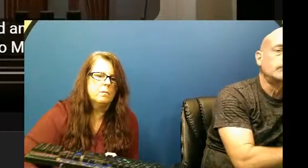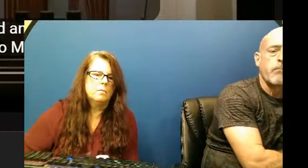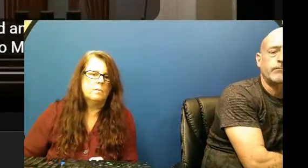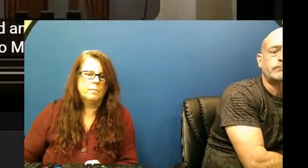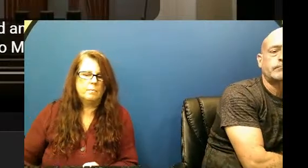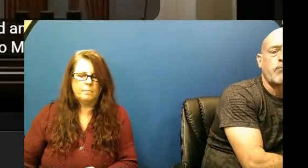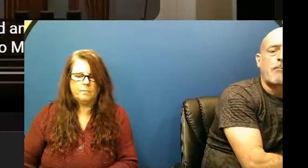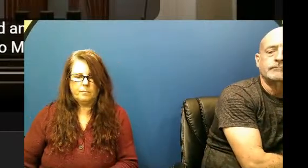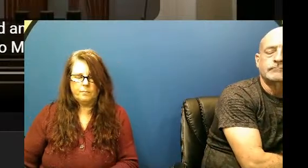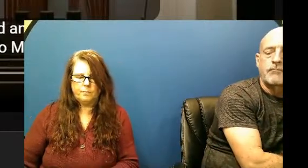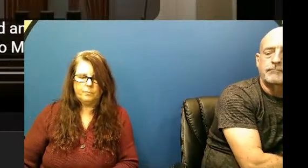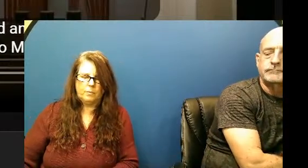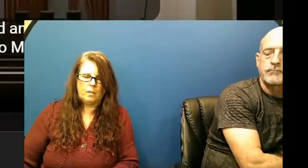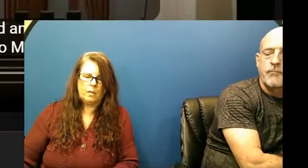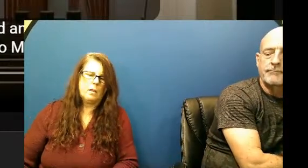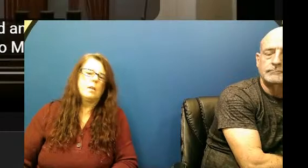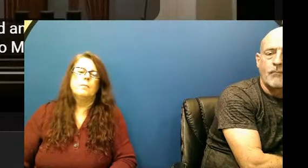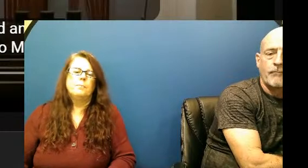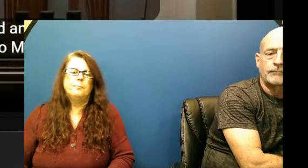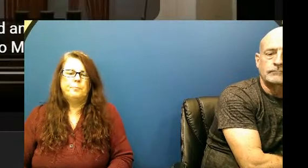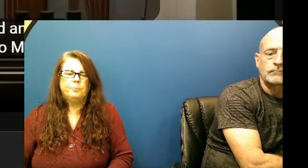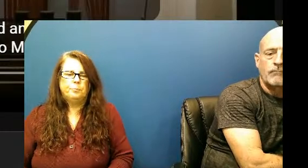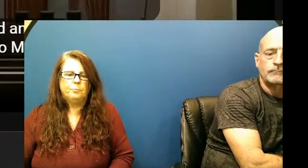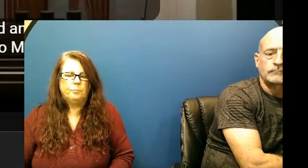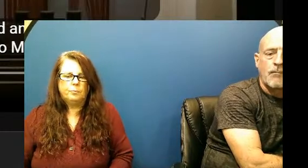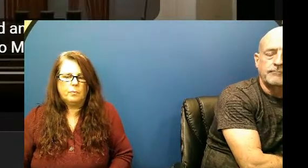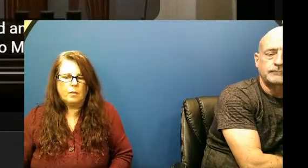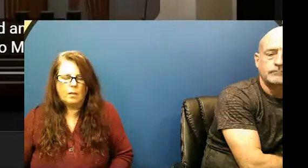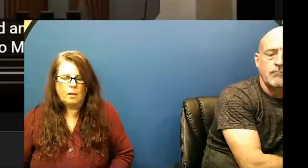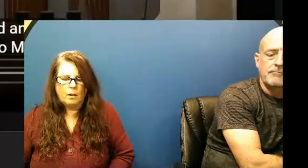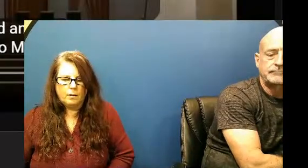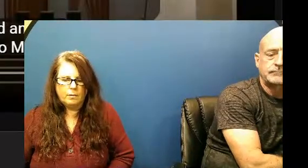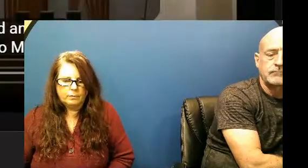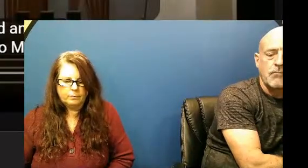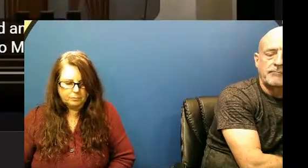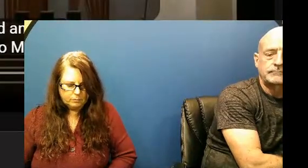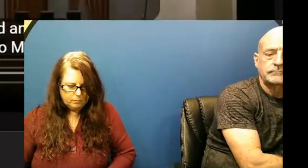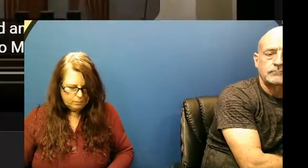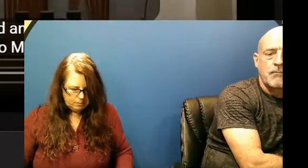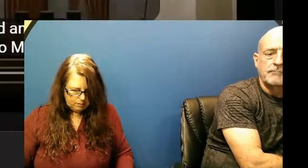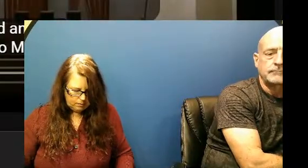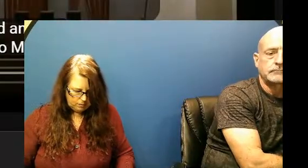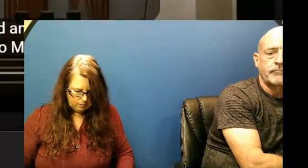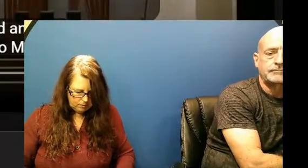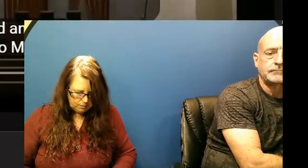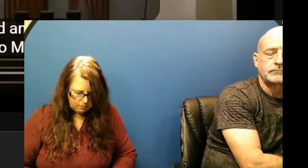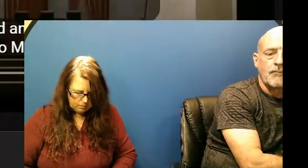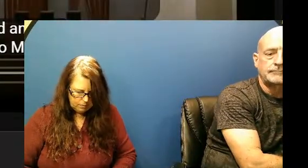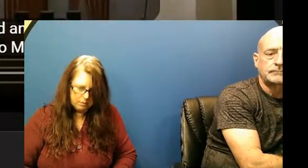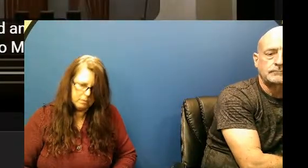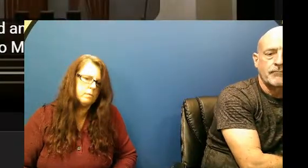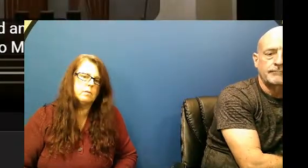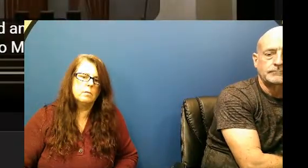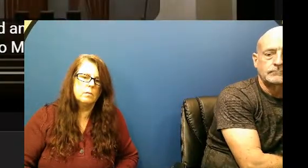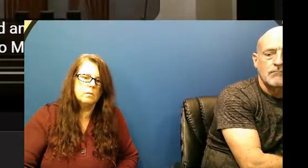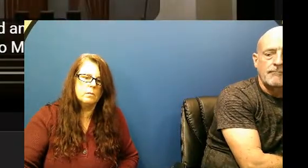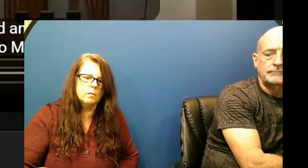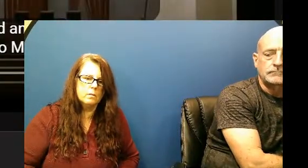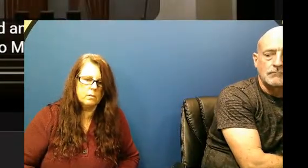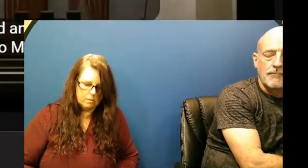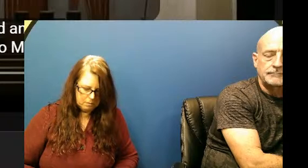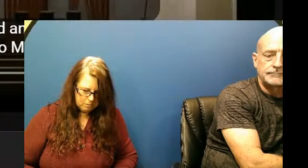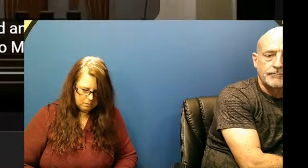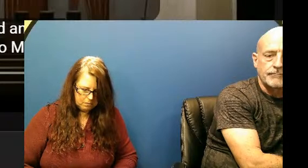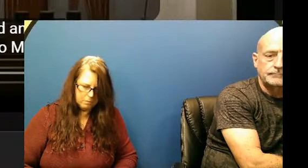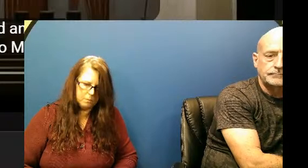these two arguments in its brief. The first argument, the one I'm focusing on initially, is the content manipulation argument. And that argument is that our national